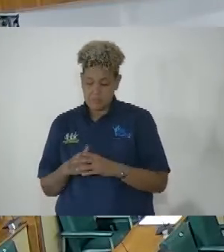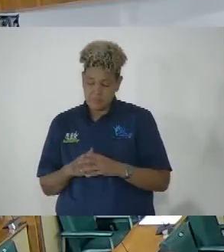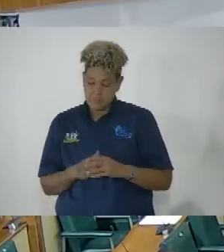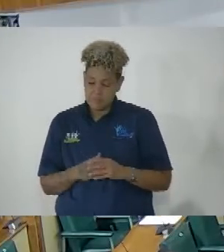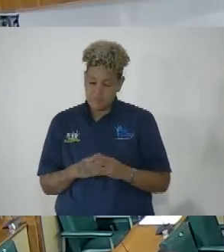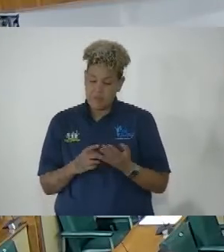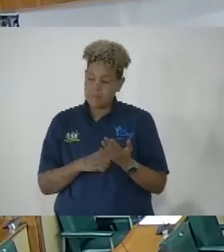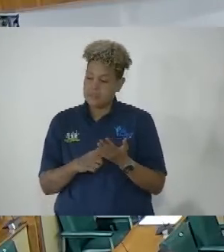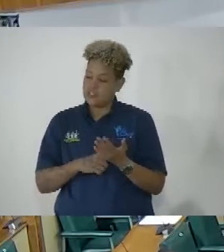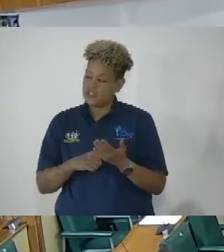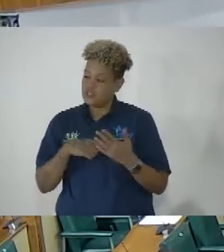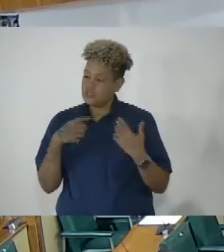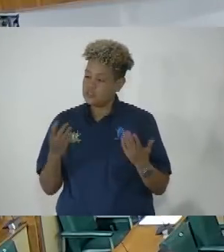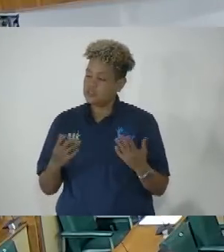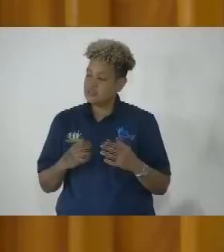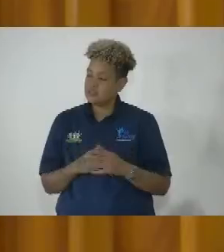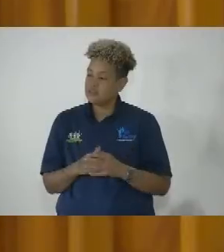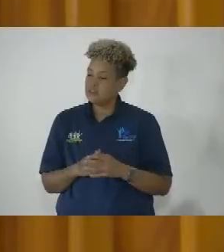Petitions,